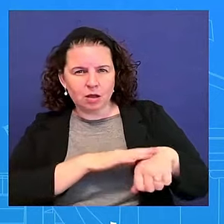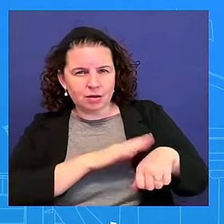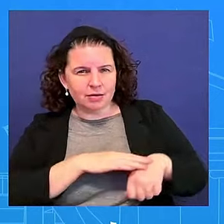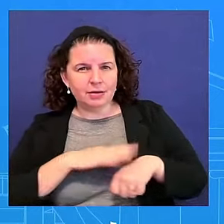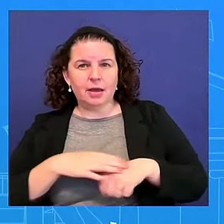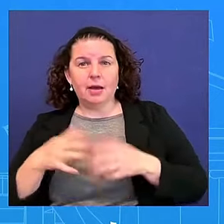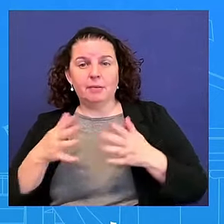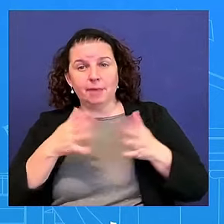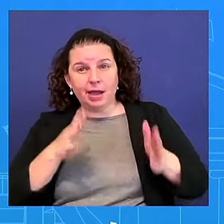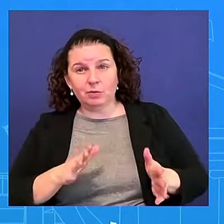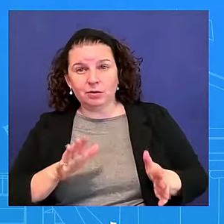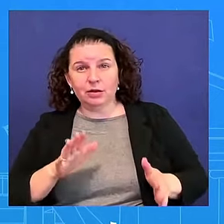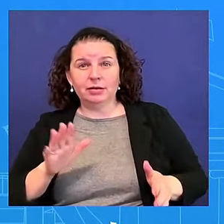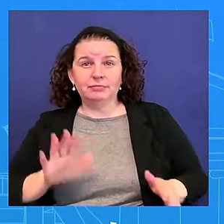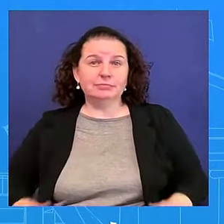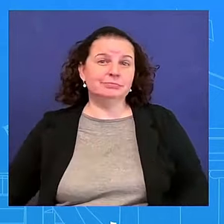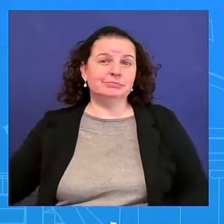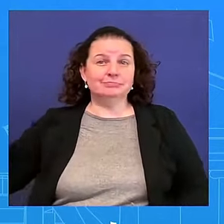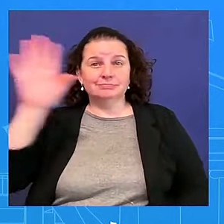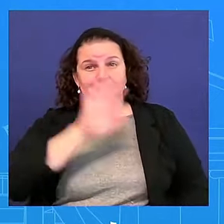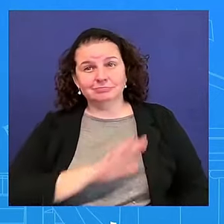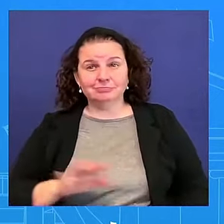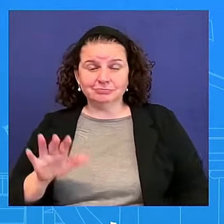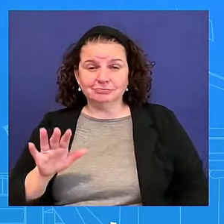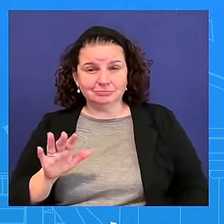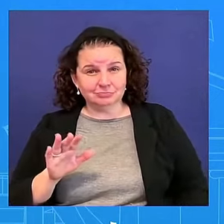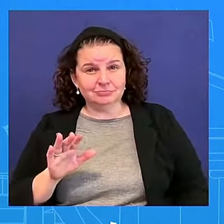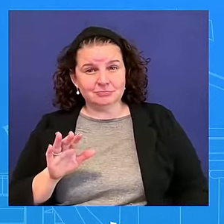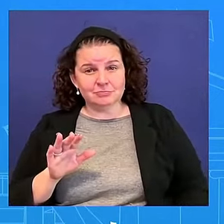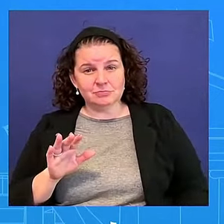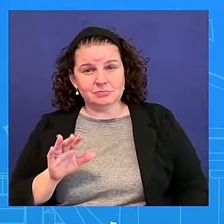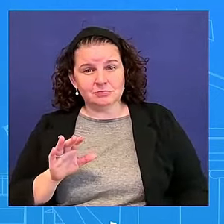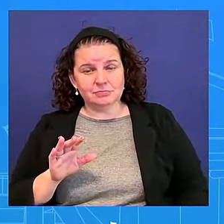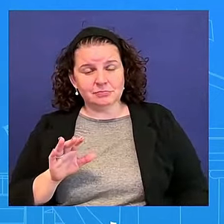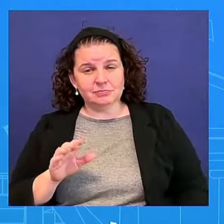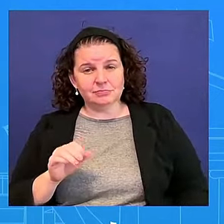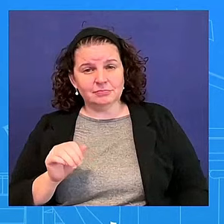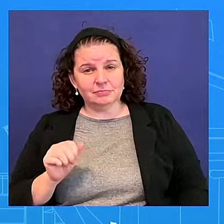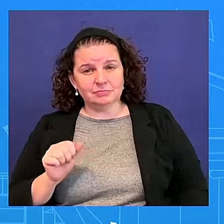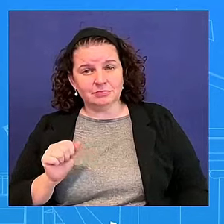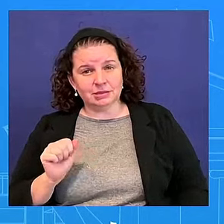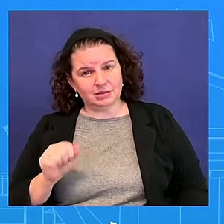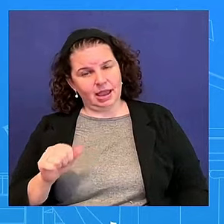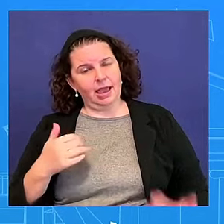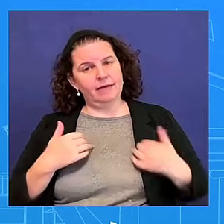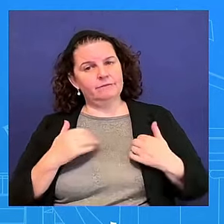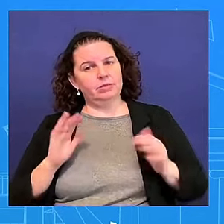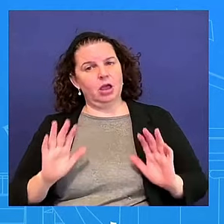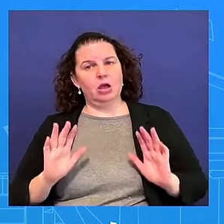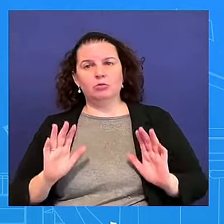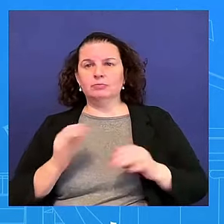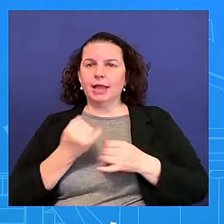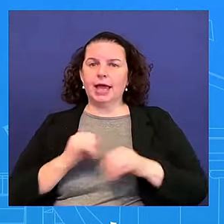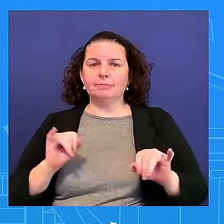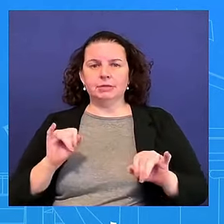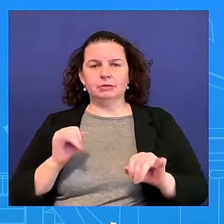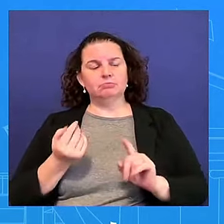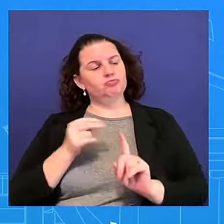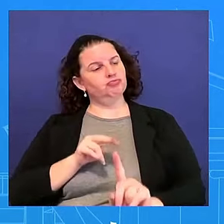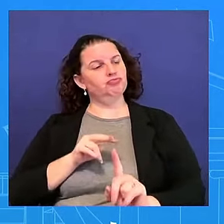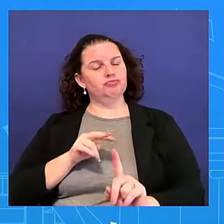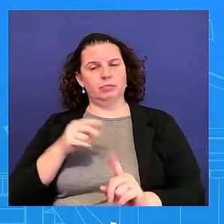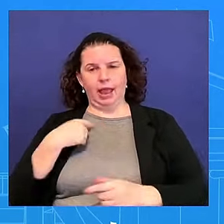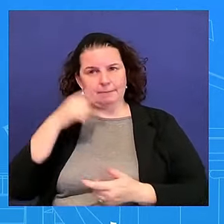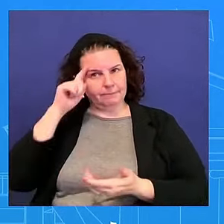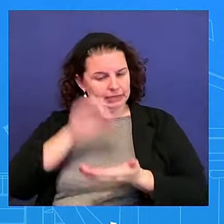good faith have sought to express their own independent views on the conflict in Gaza. The freedom to express diverse views when done